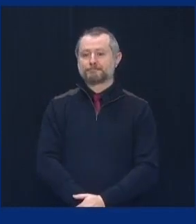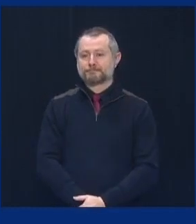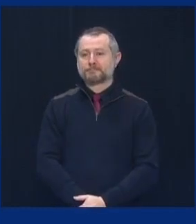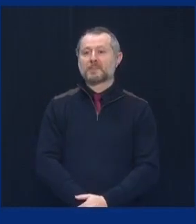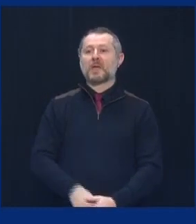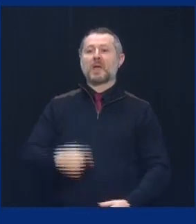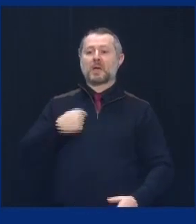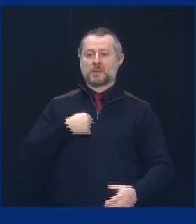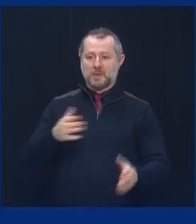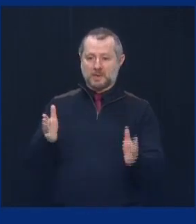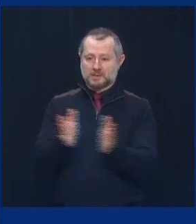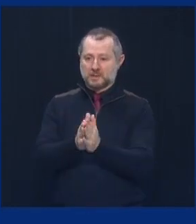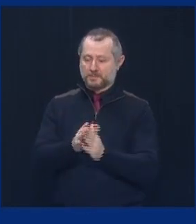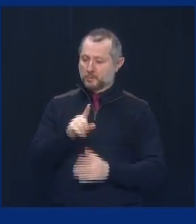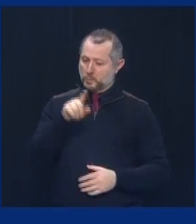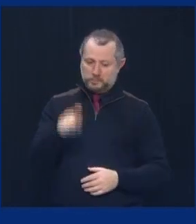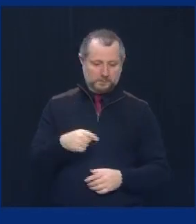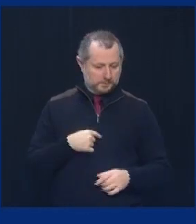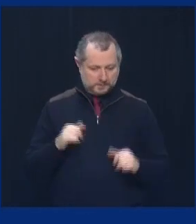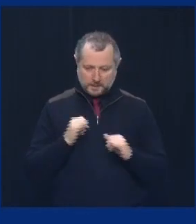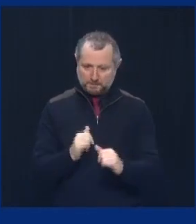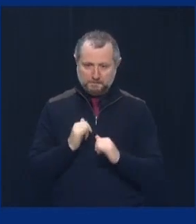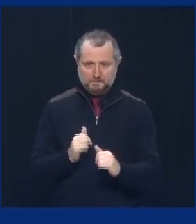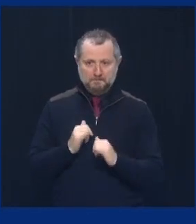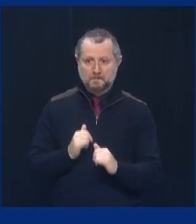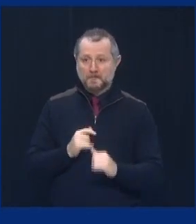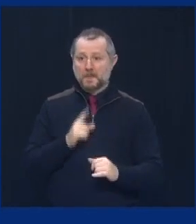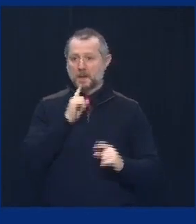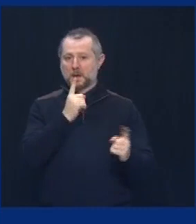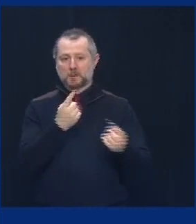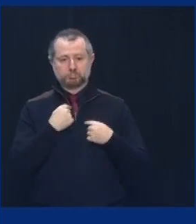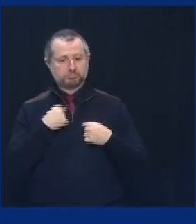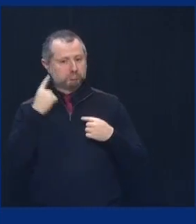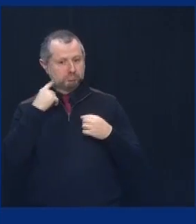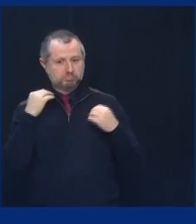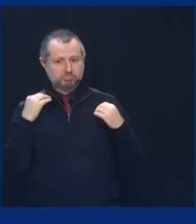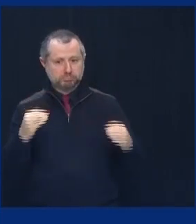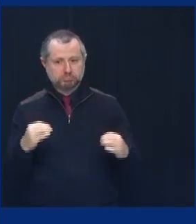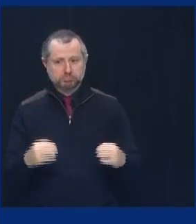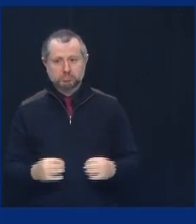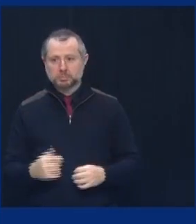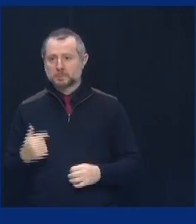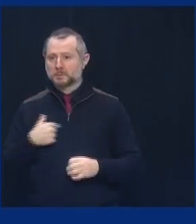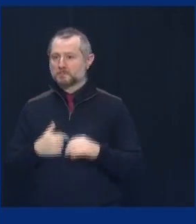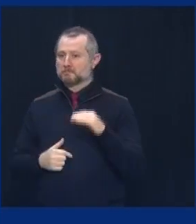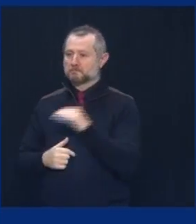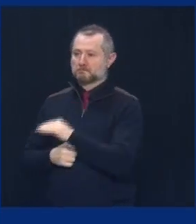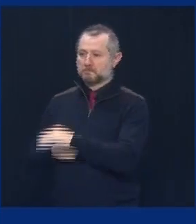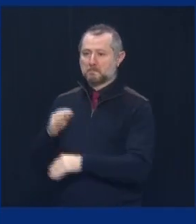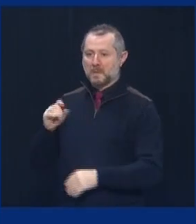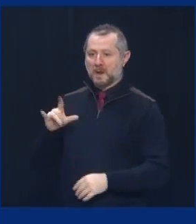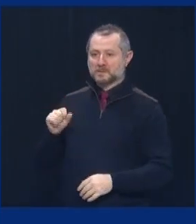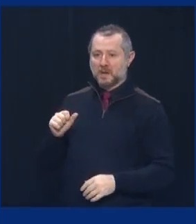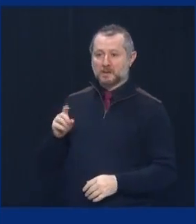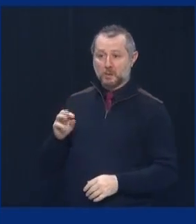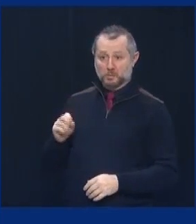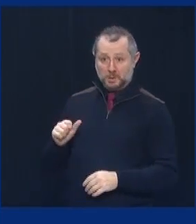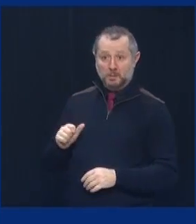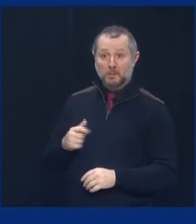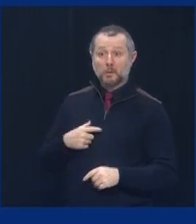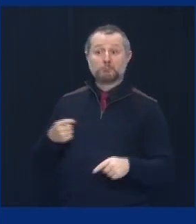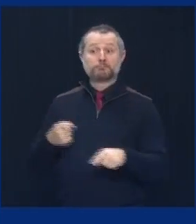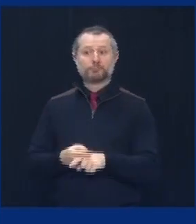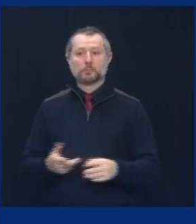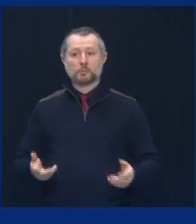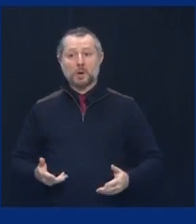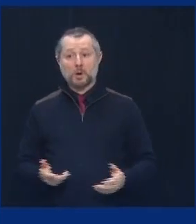question. I didn't get an answer, so we'll ask Melissa for the answer now. The conundrum was this. Apparently, the